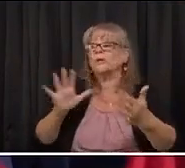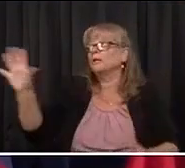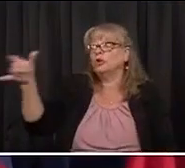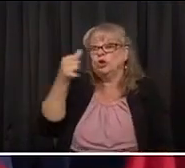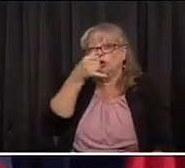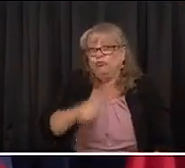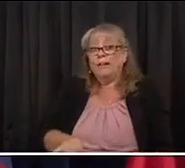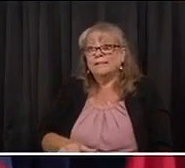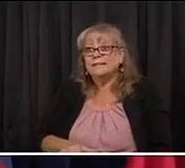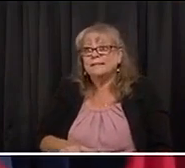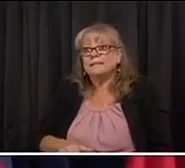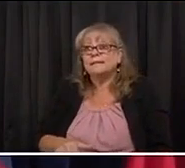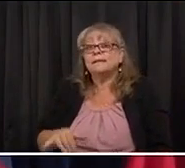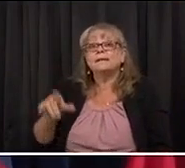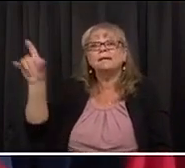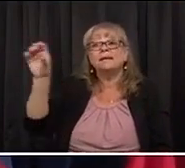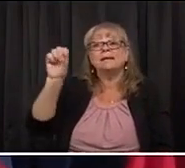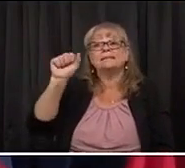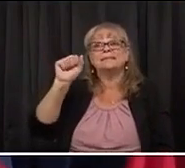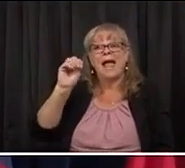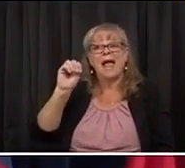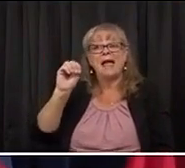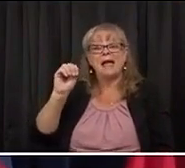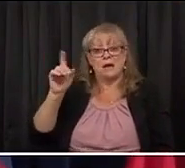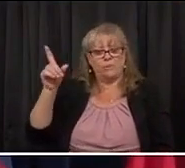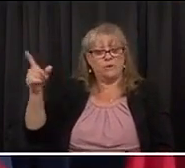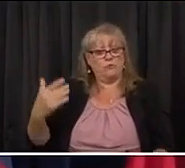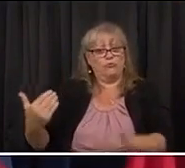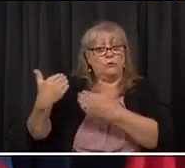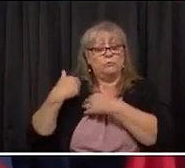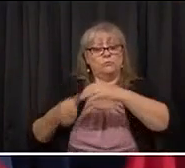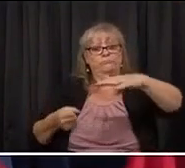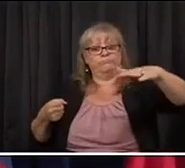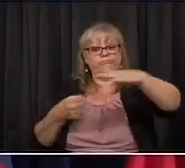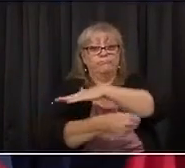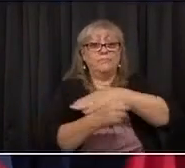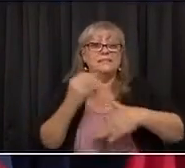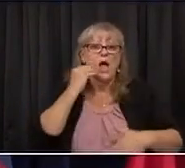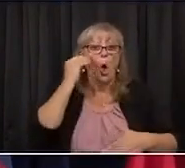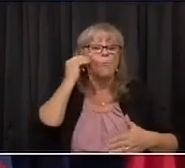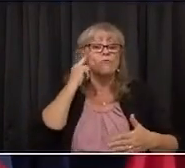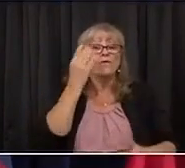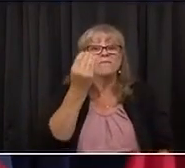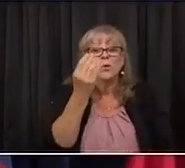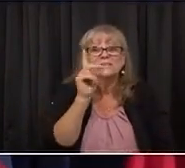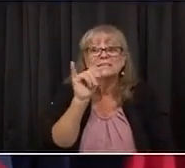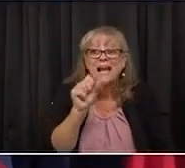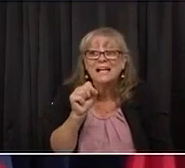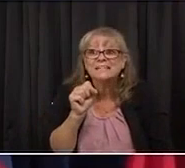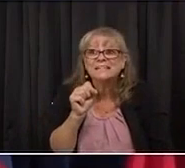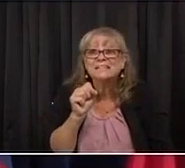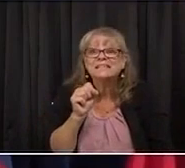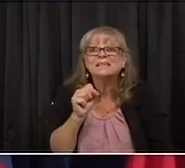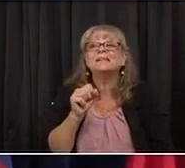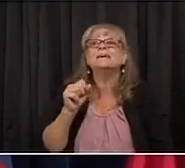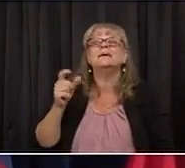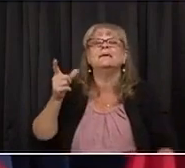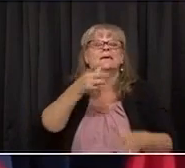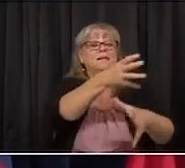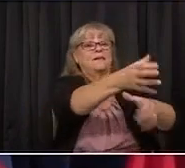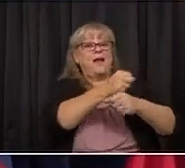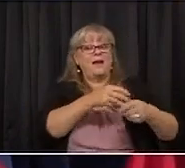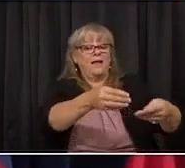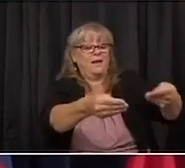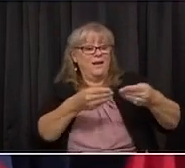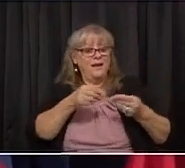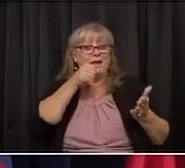very responsible. He actually quarantined for that. But by the time he gets it back, the quarantine period's over anyway. So it